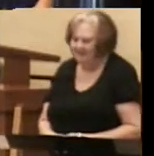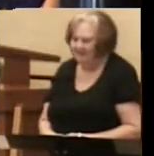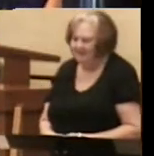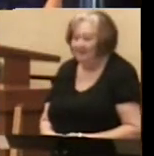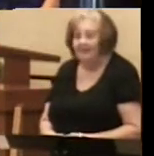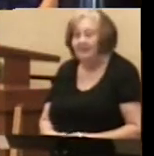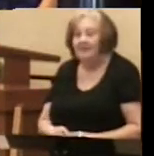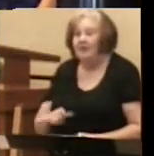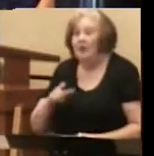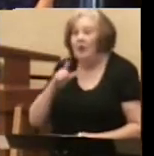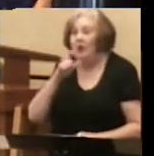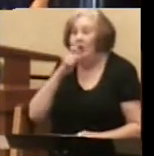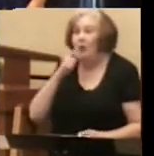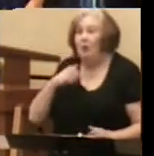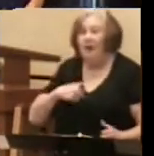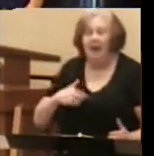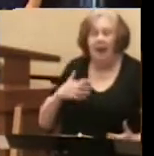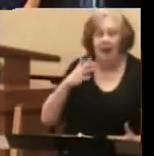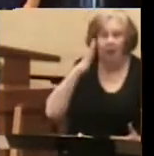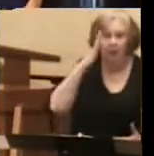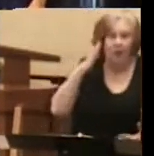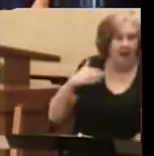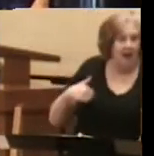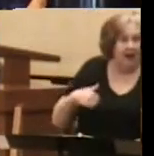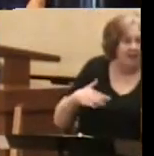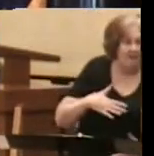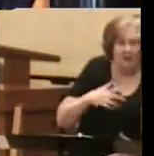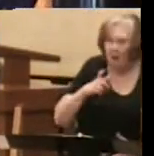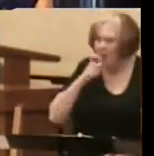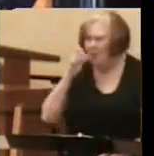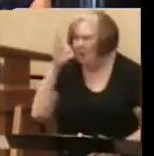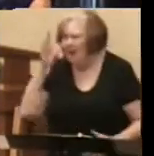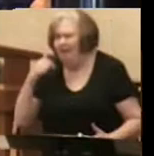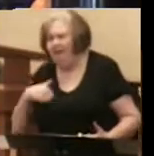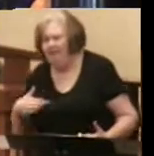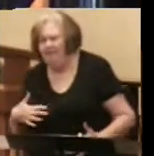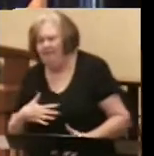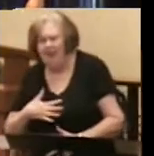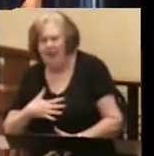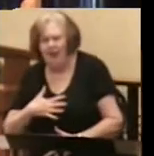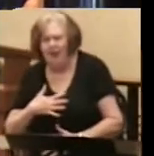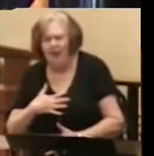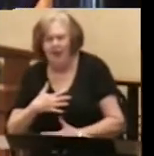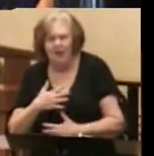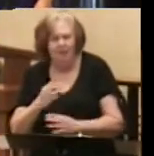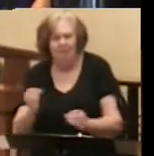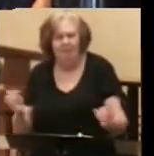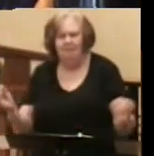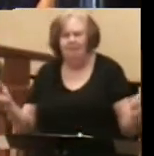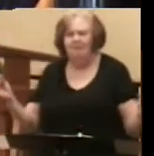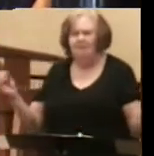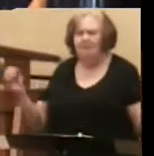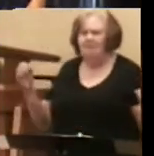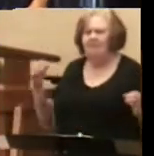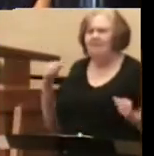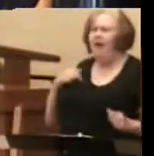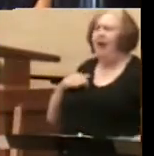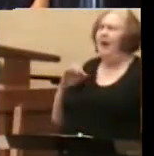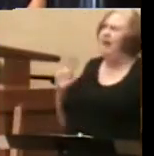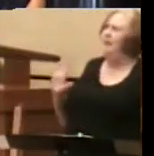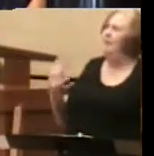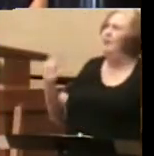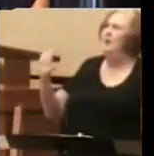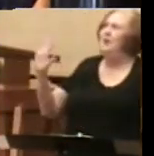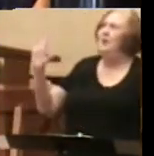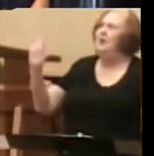Whom shall I fear? Whom shall I fear? 'Cause I am yours.